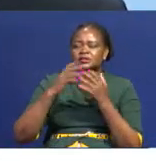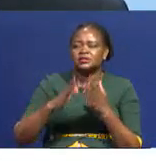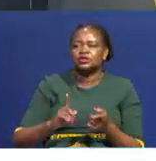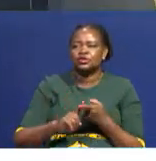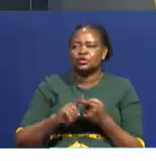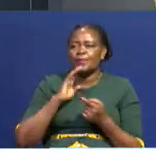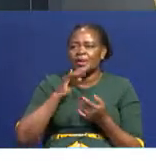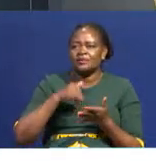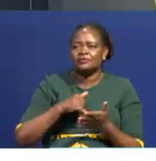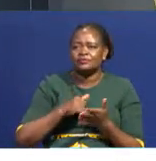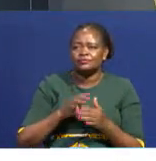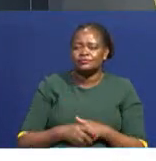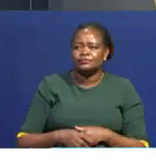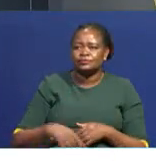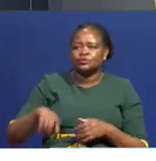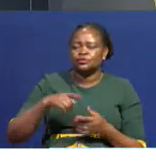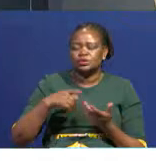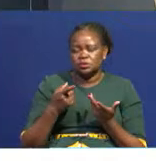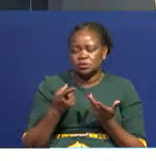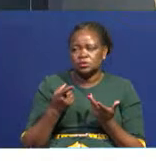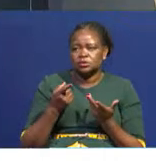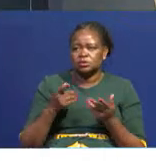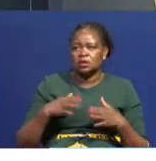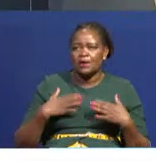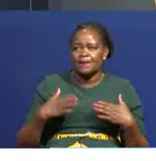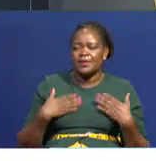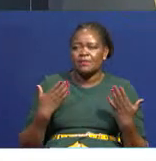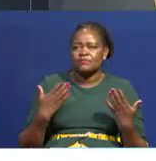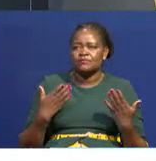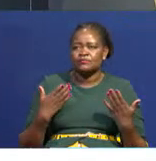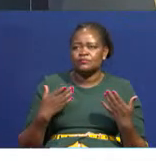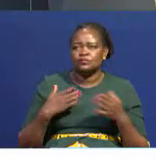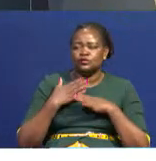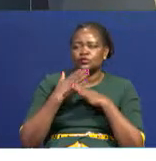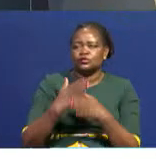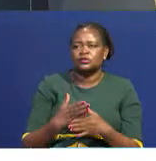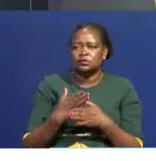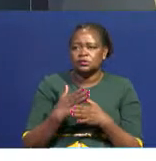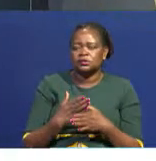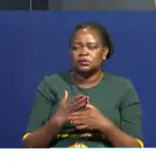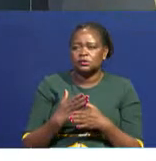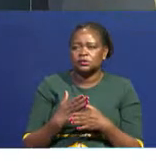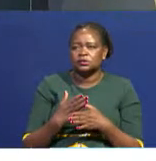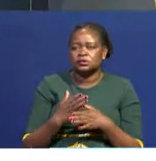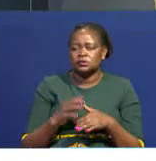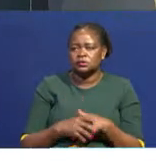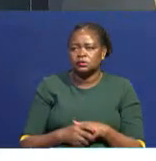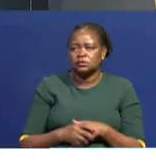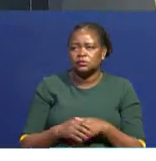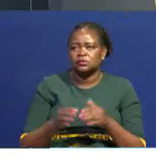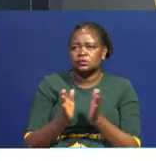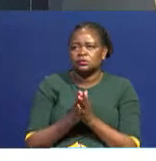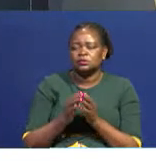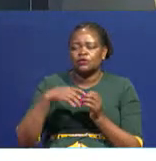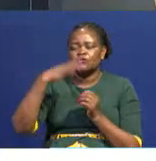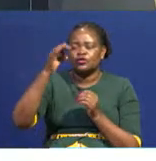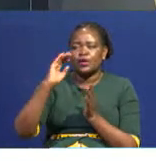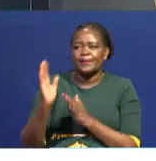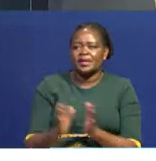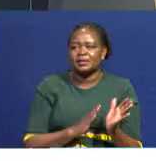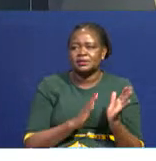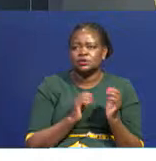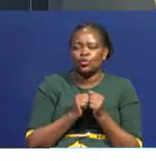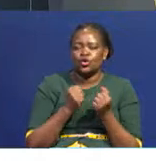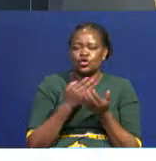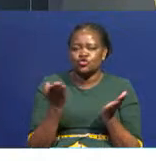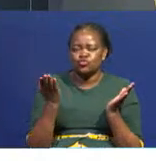be engaged. We are excited to share our accomplishments and future plans